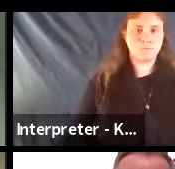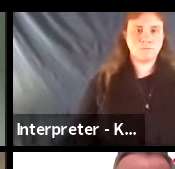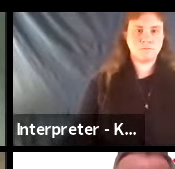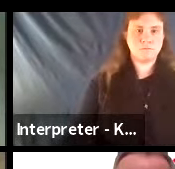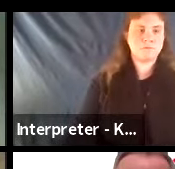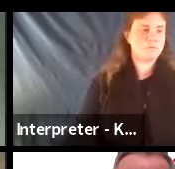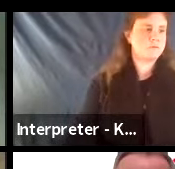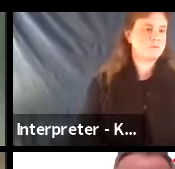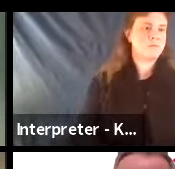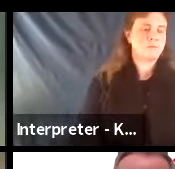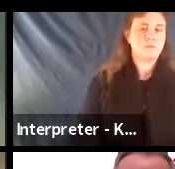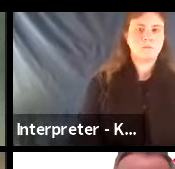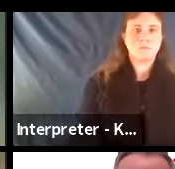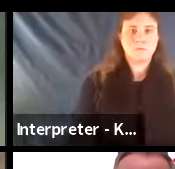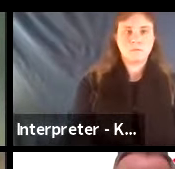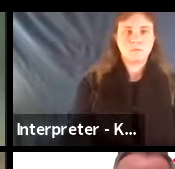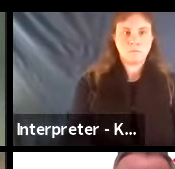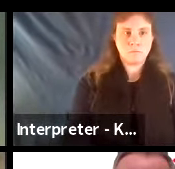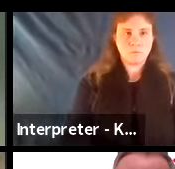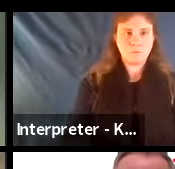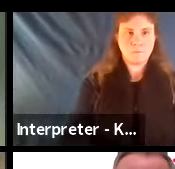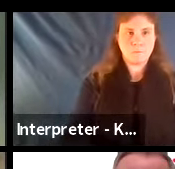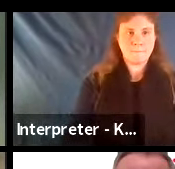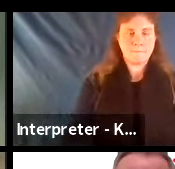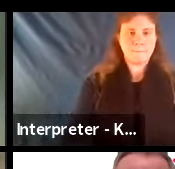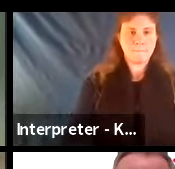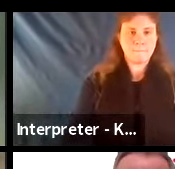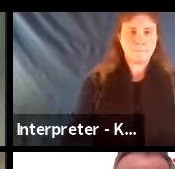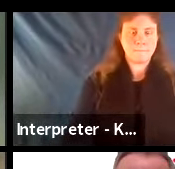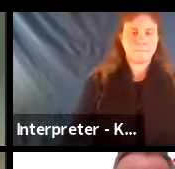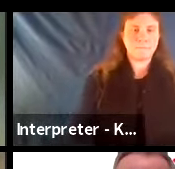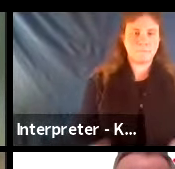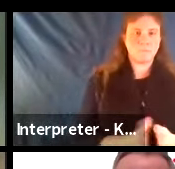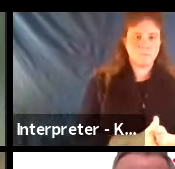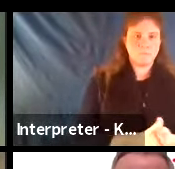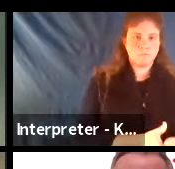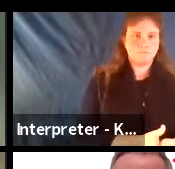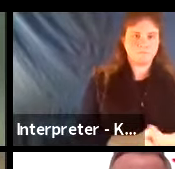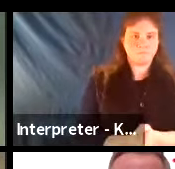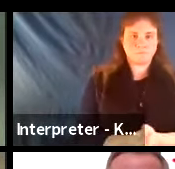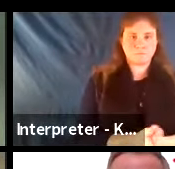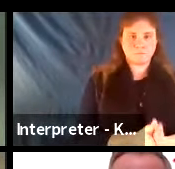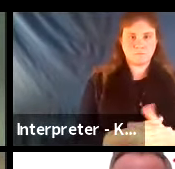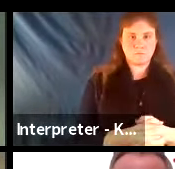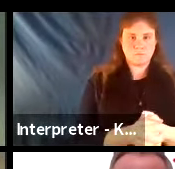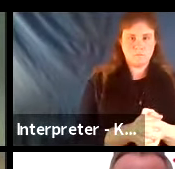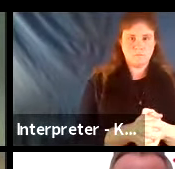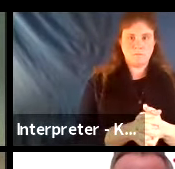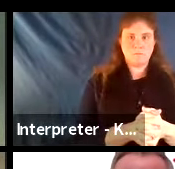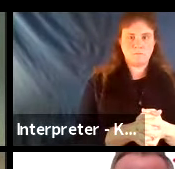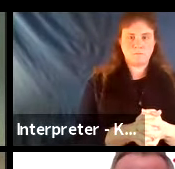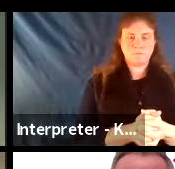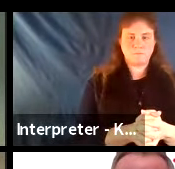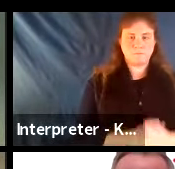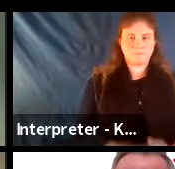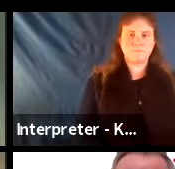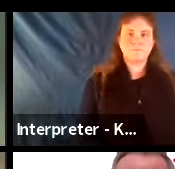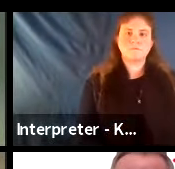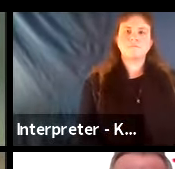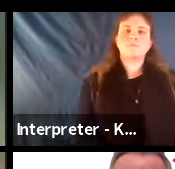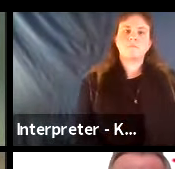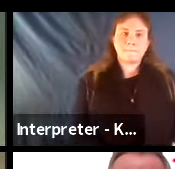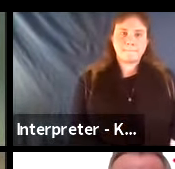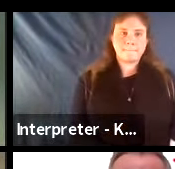operationalizing equity, because the implementation in my mind actually matters more than the prioritization and how people are going to get it. And I'm